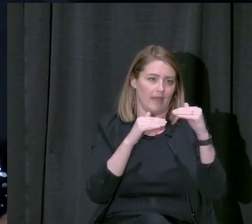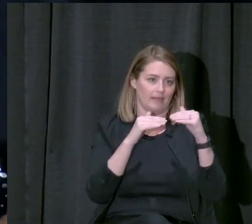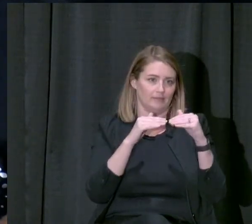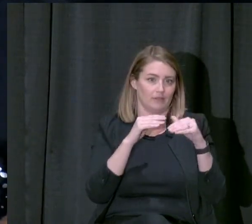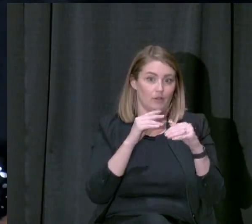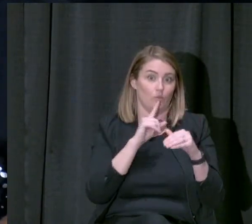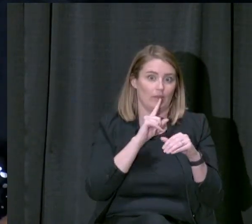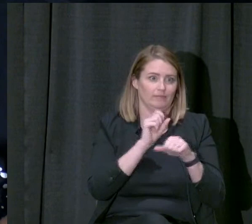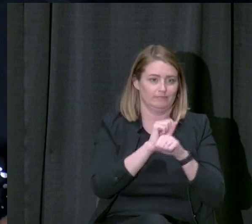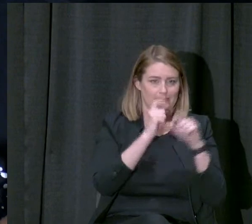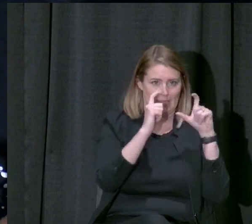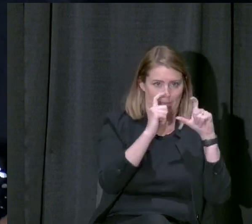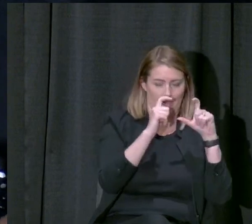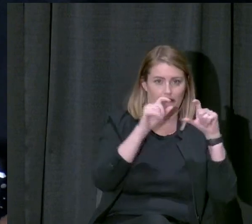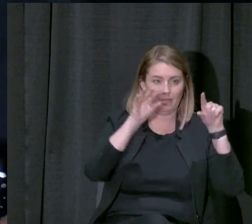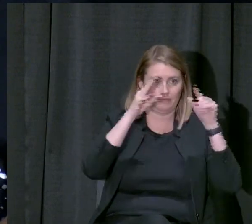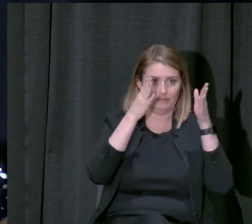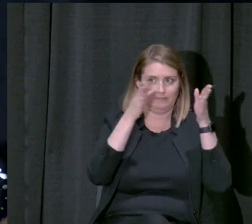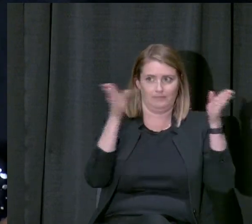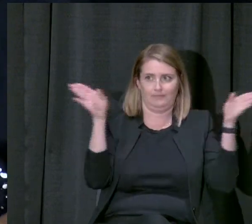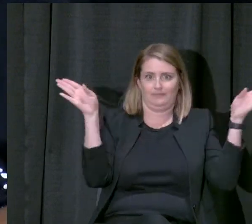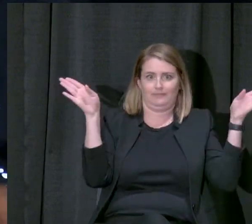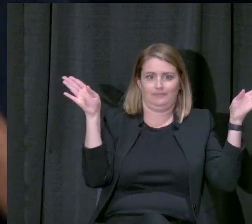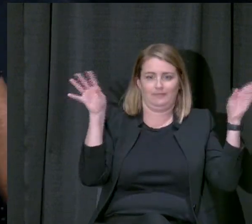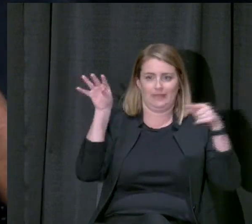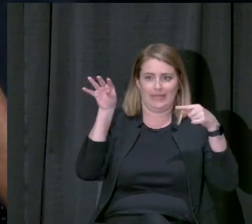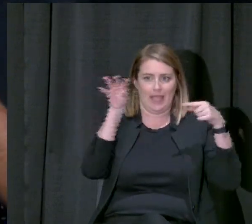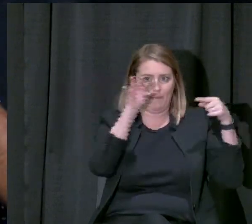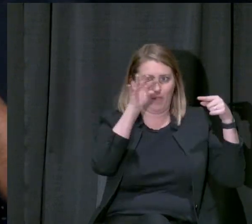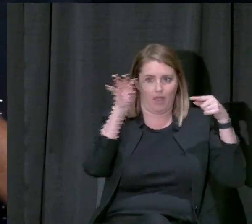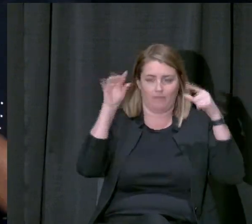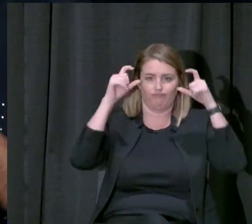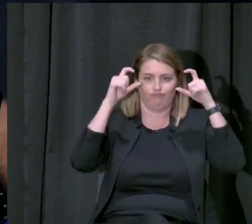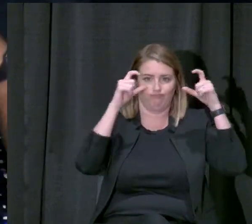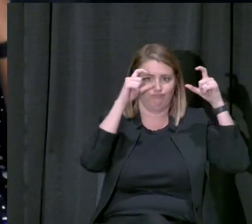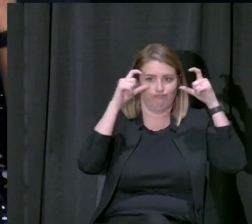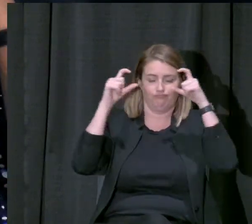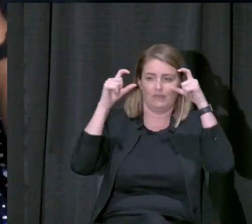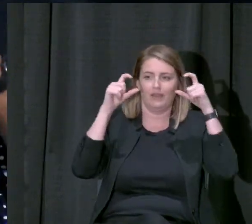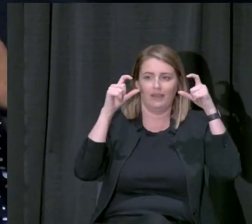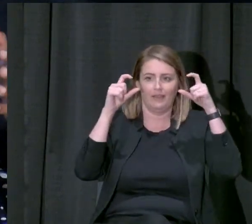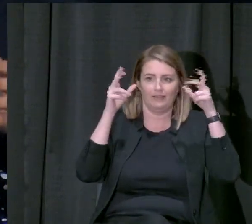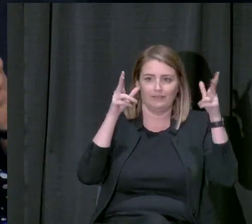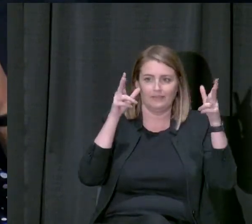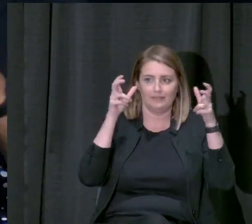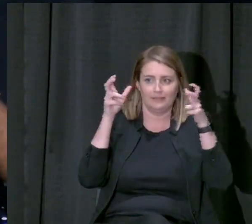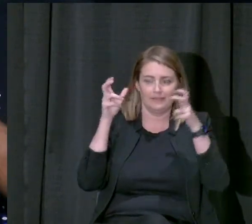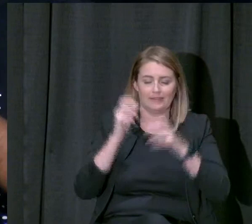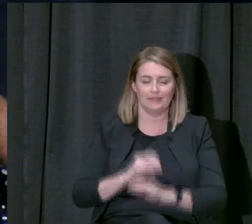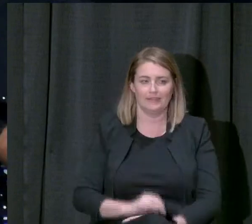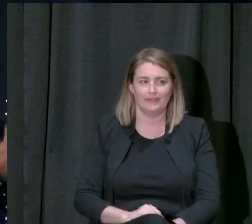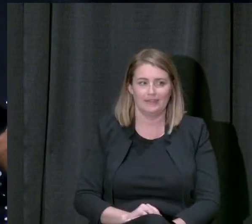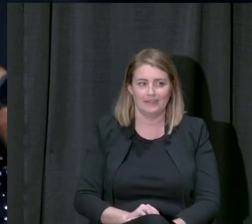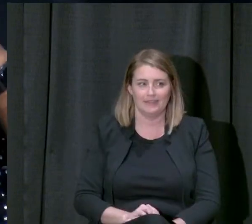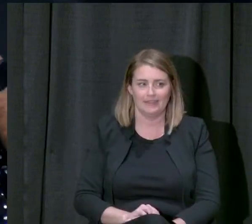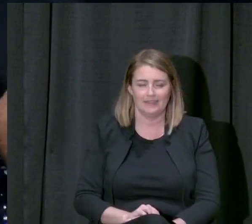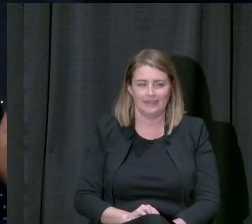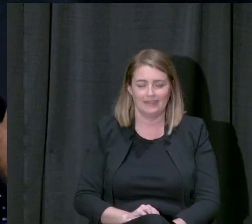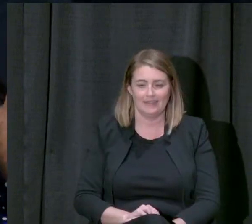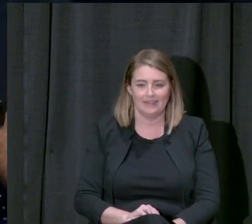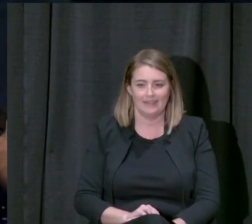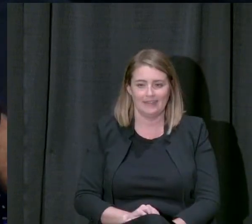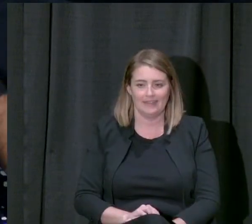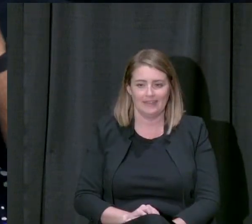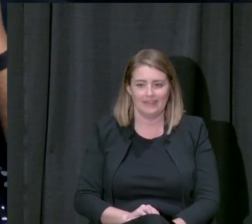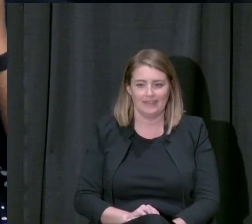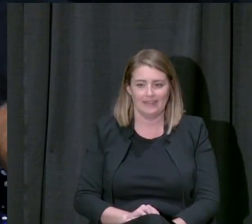able to. And the good thing about the position of the camera is that it's actually able to capture everything from your point of view, right? So it's easier